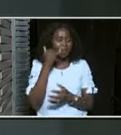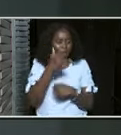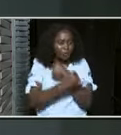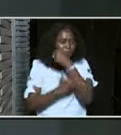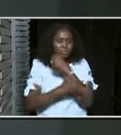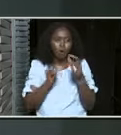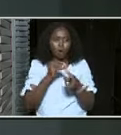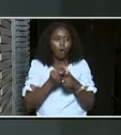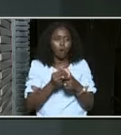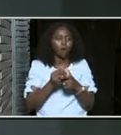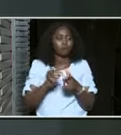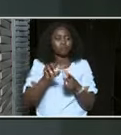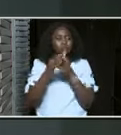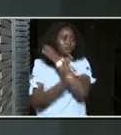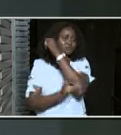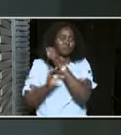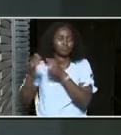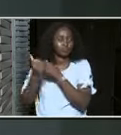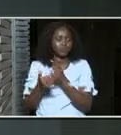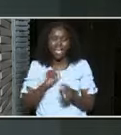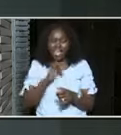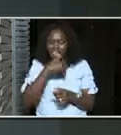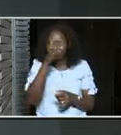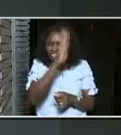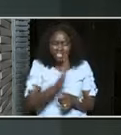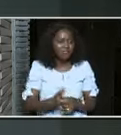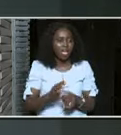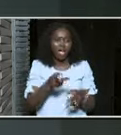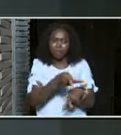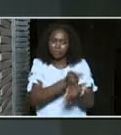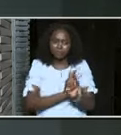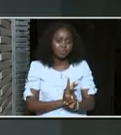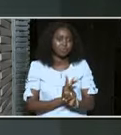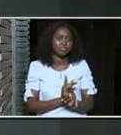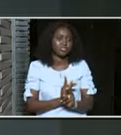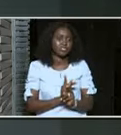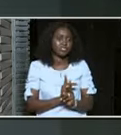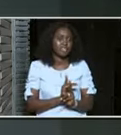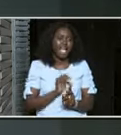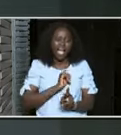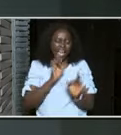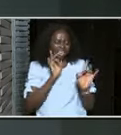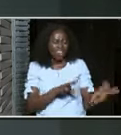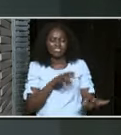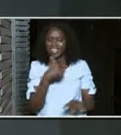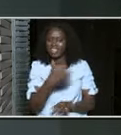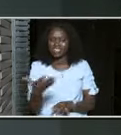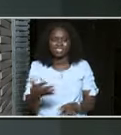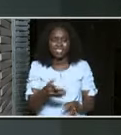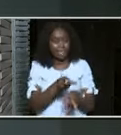am one governor who has never borrowed. And in fact, I had anything borrowed. Not only that,